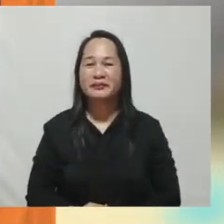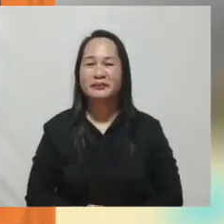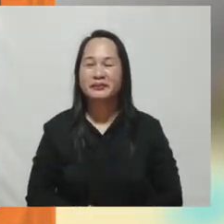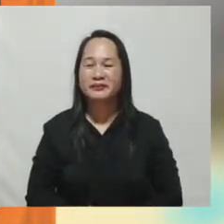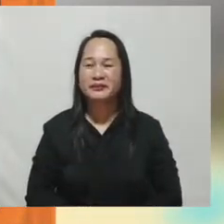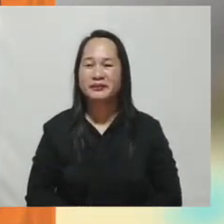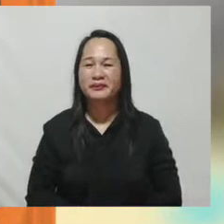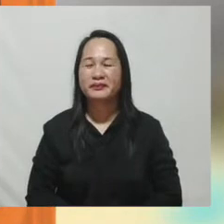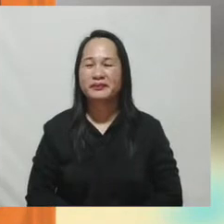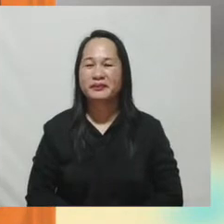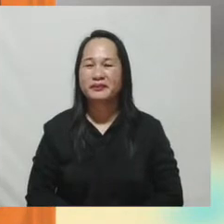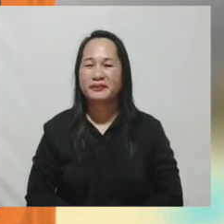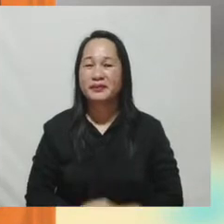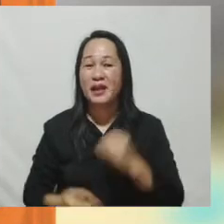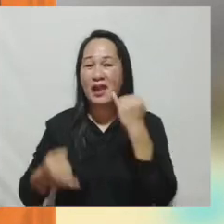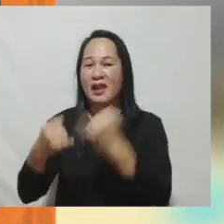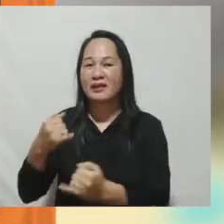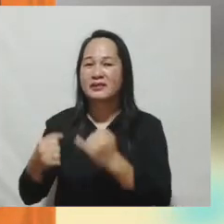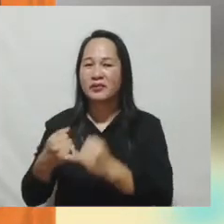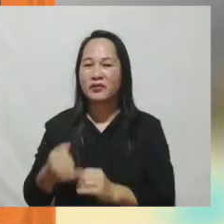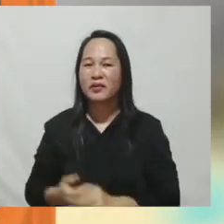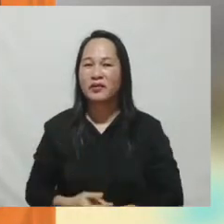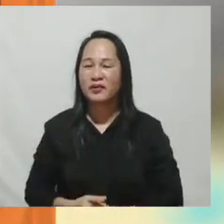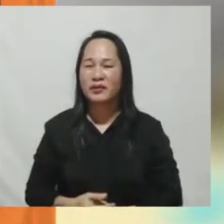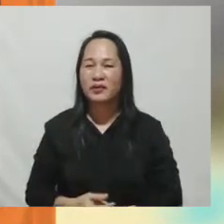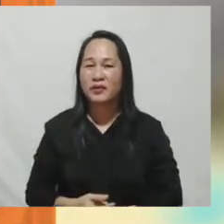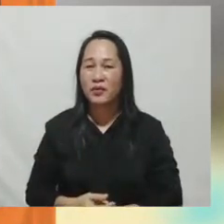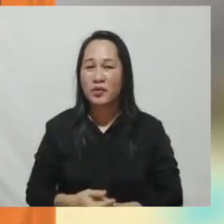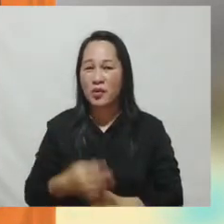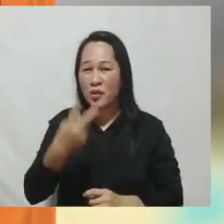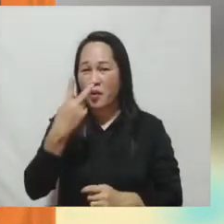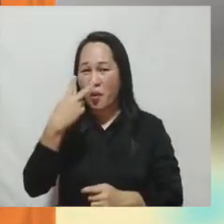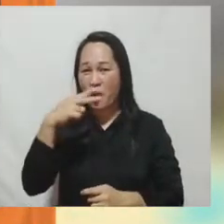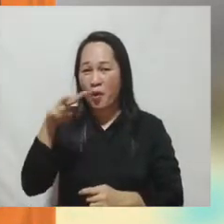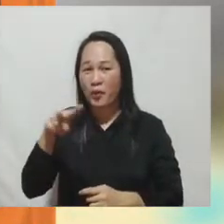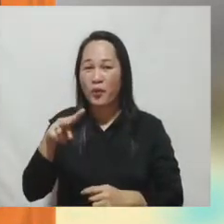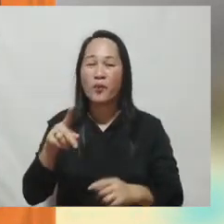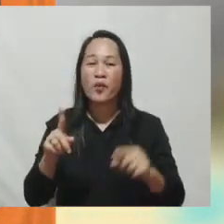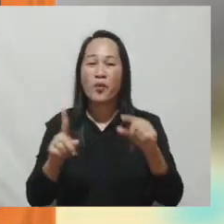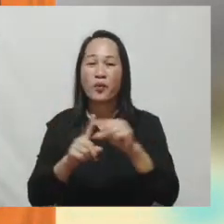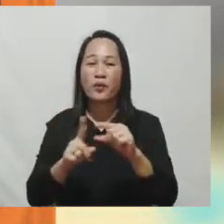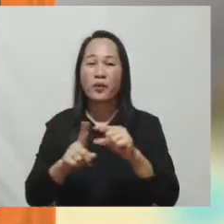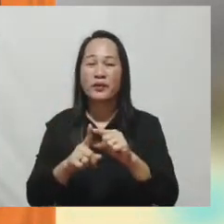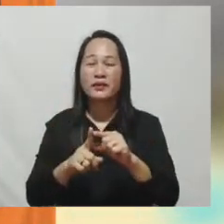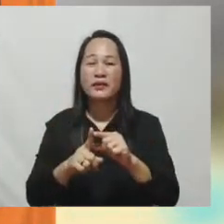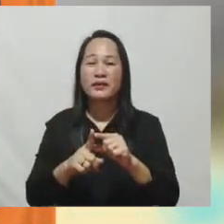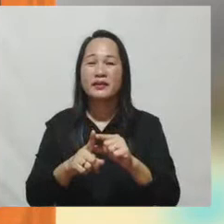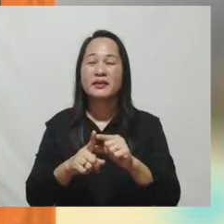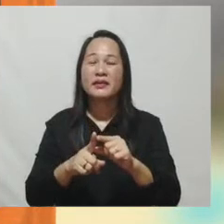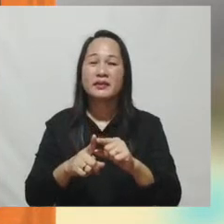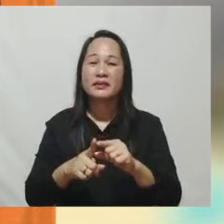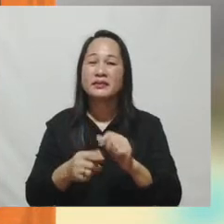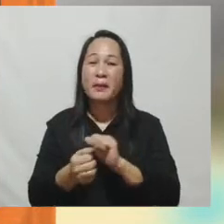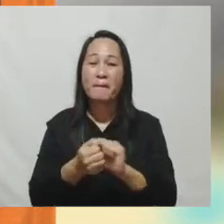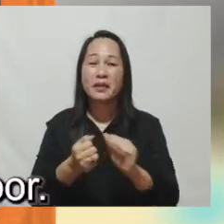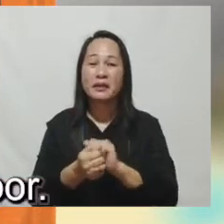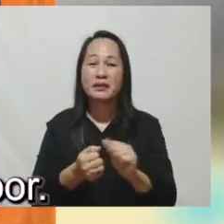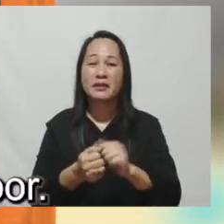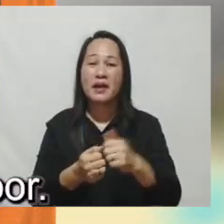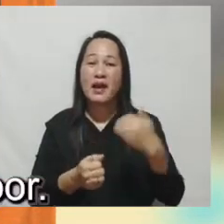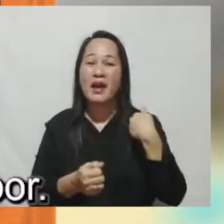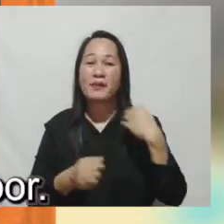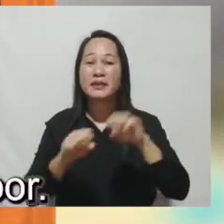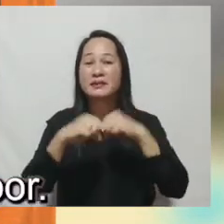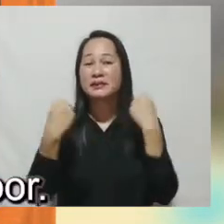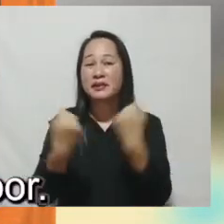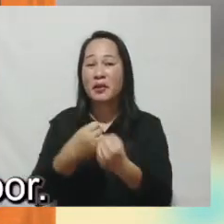Lastly, we are looking for a word which is defined as having a set of steps